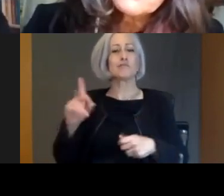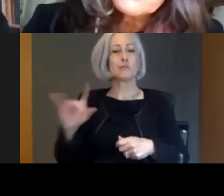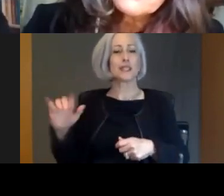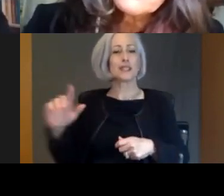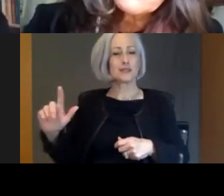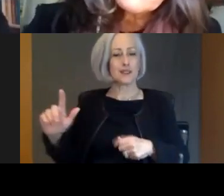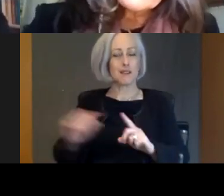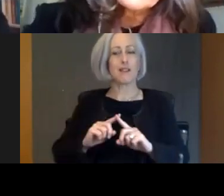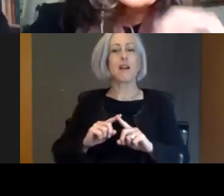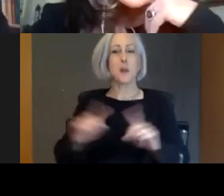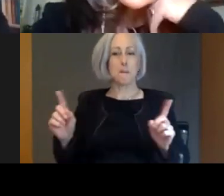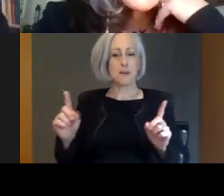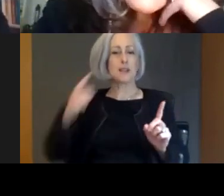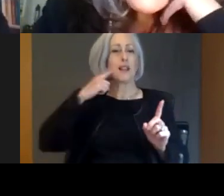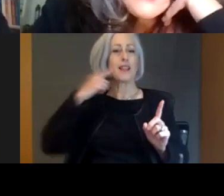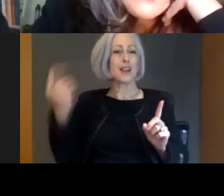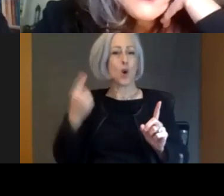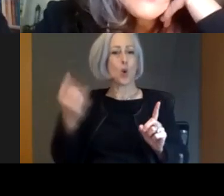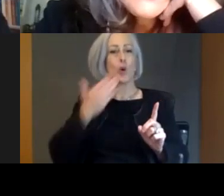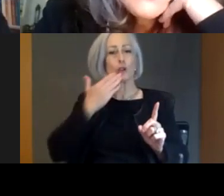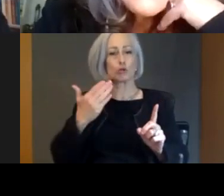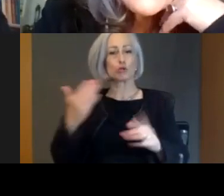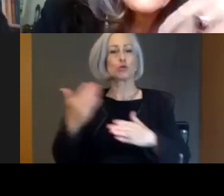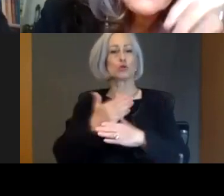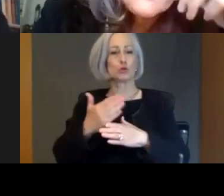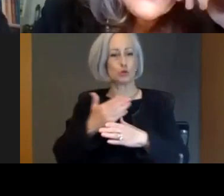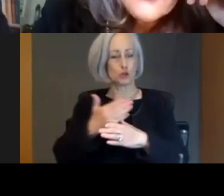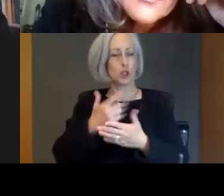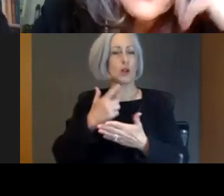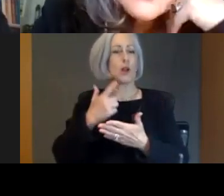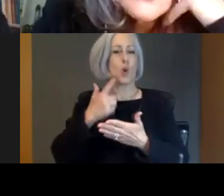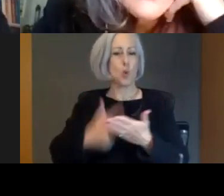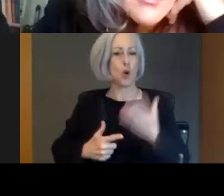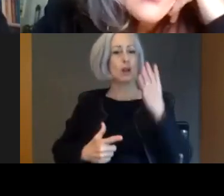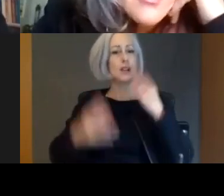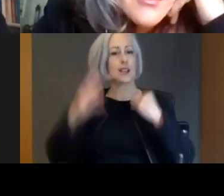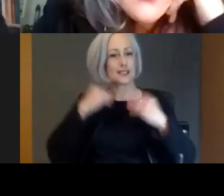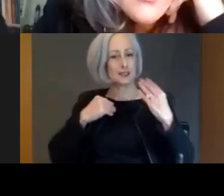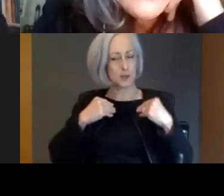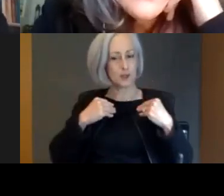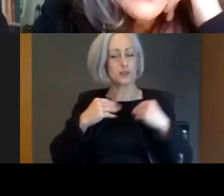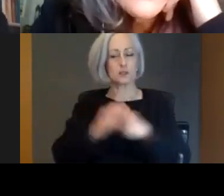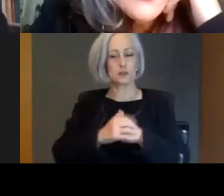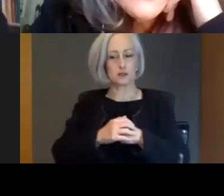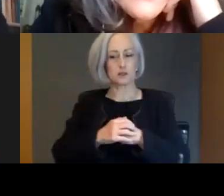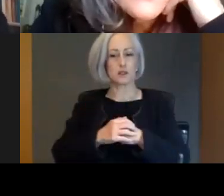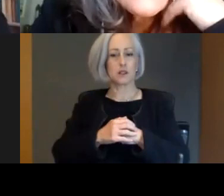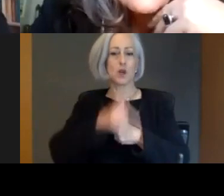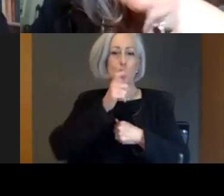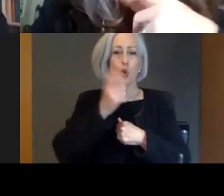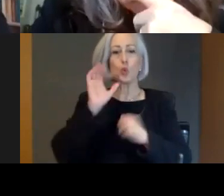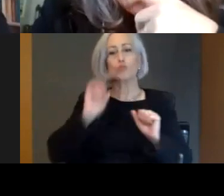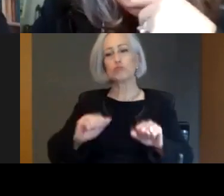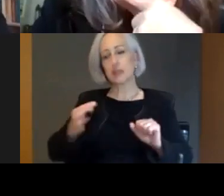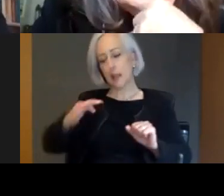I think it's always good to share the little you have with other people. You never know who might benefit from the knowledge you have